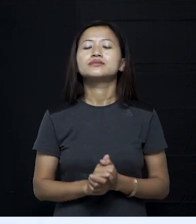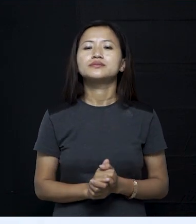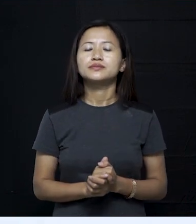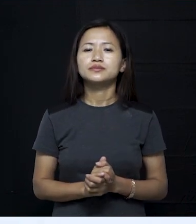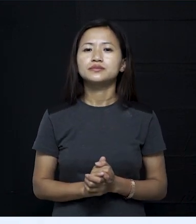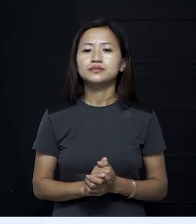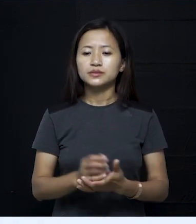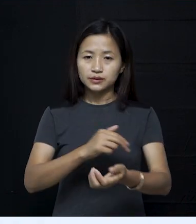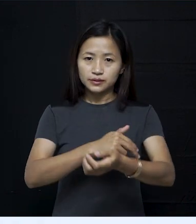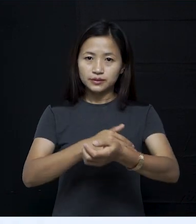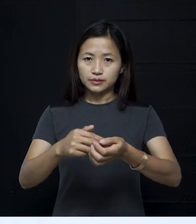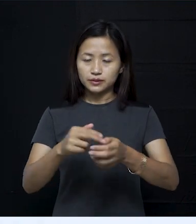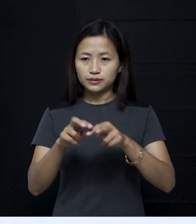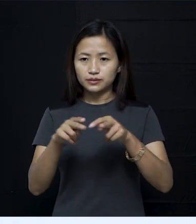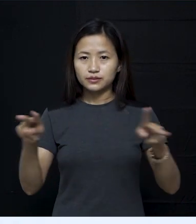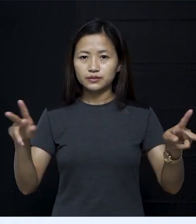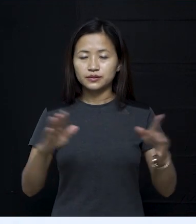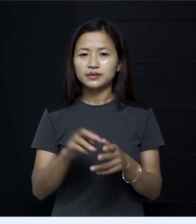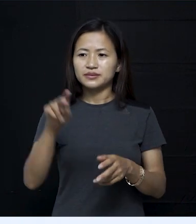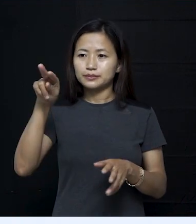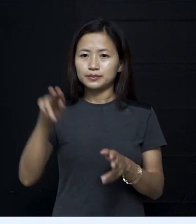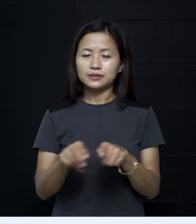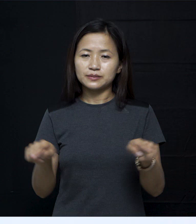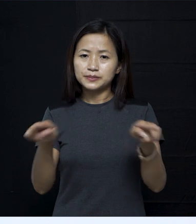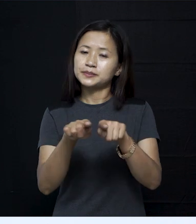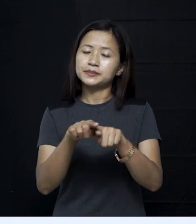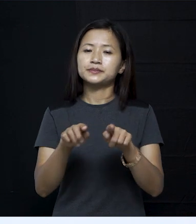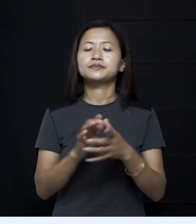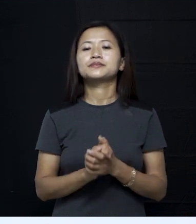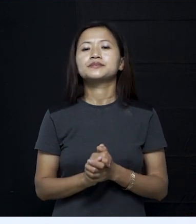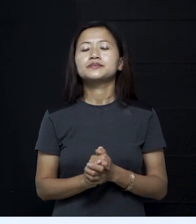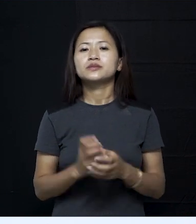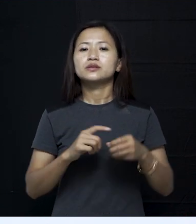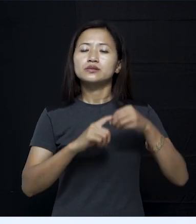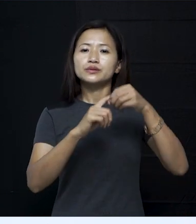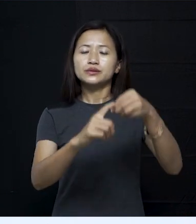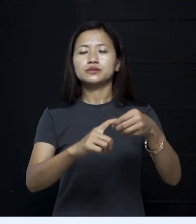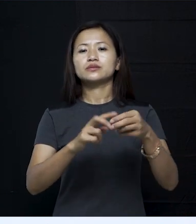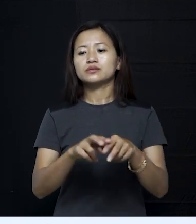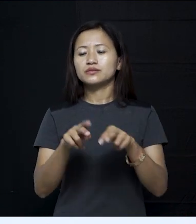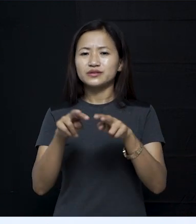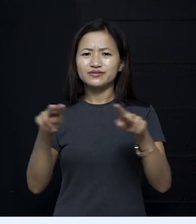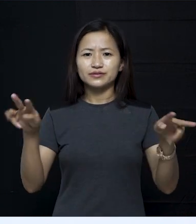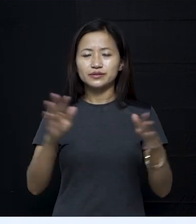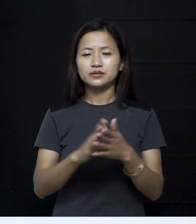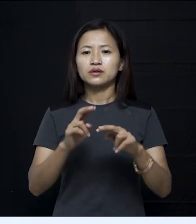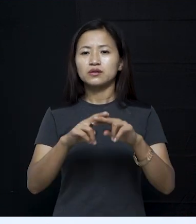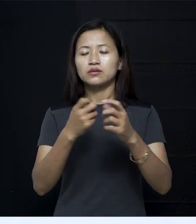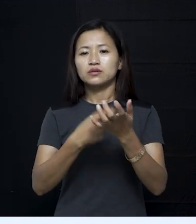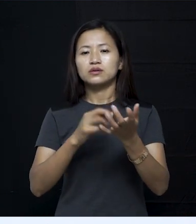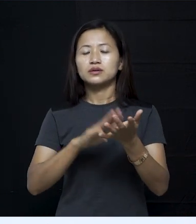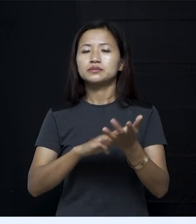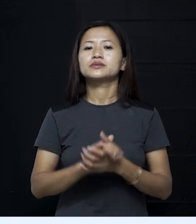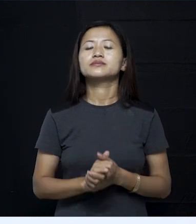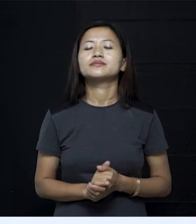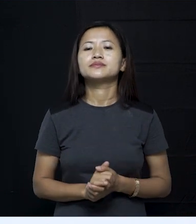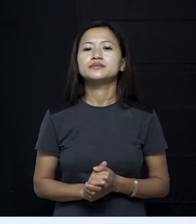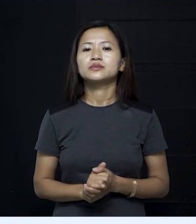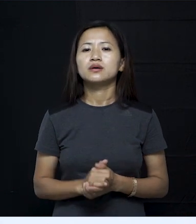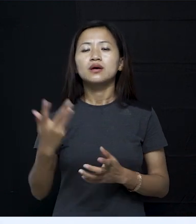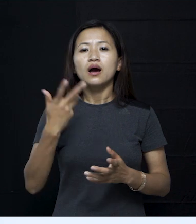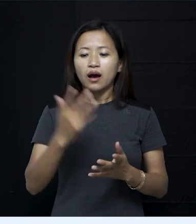So the trees will be cut down, it will be lying there for some months. After it had dried up, they will set fire to it, okay, and this